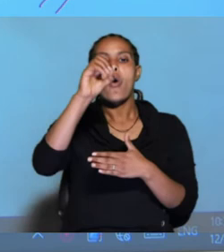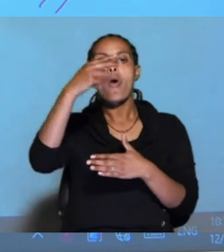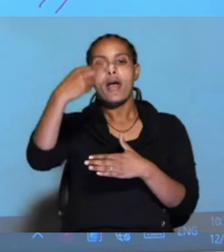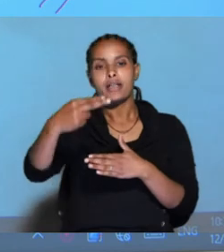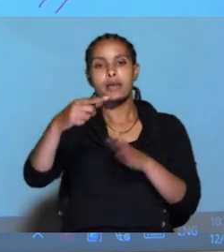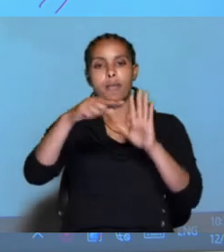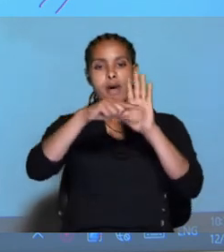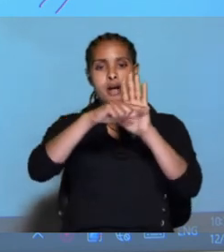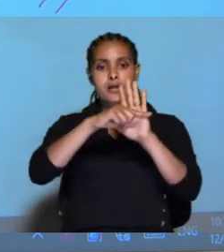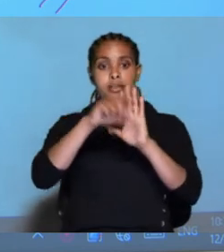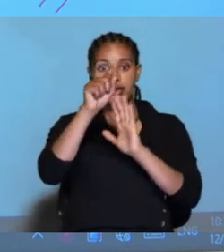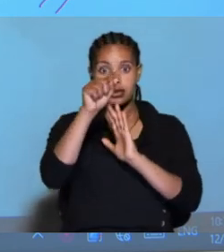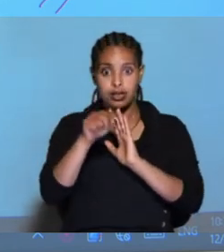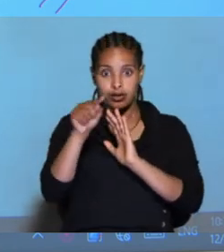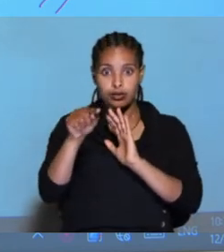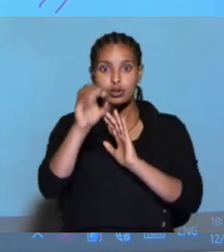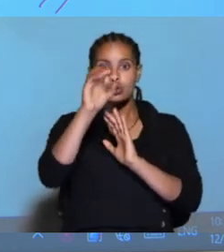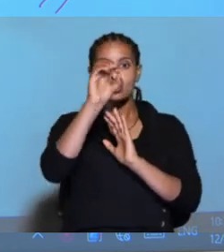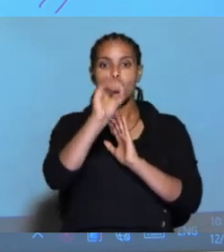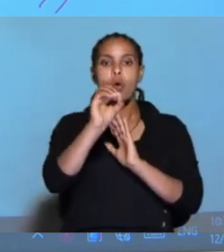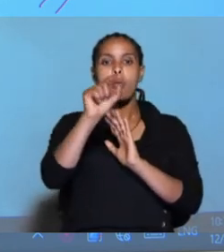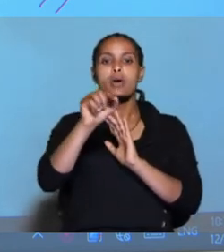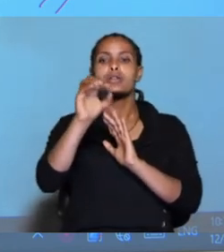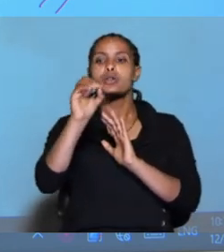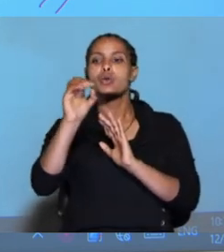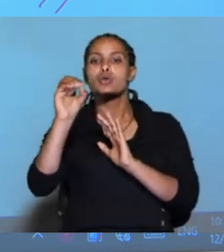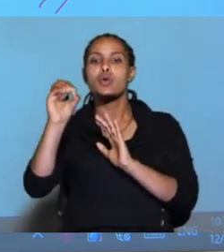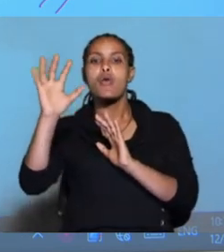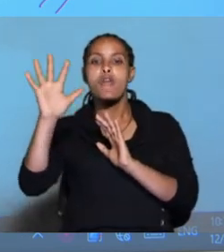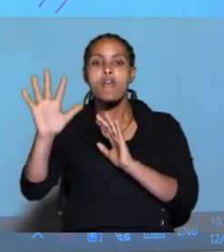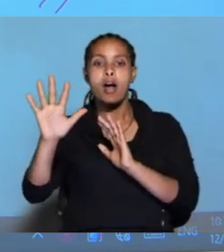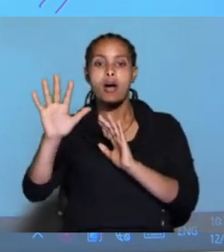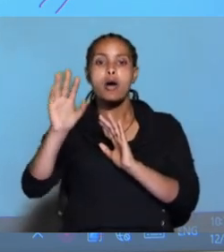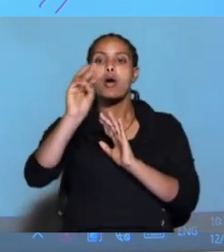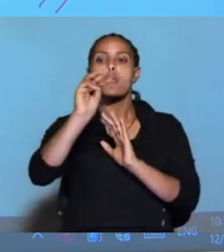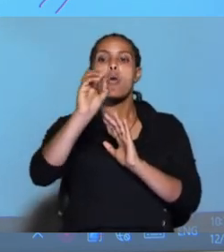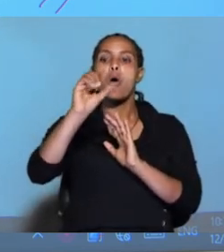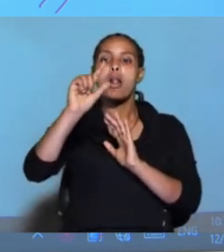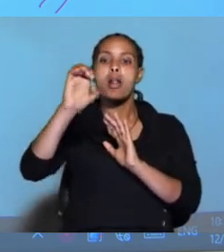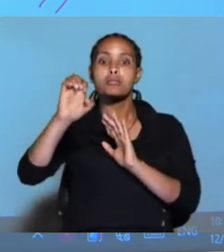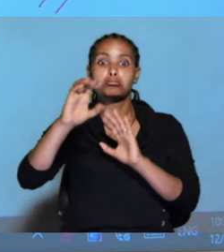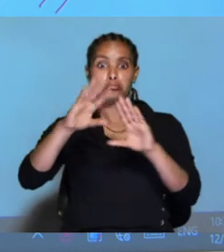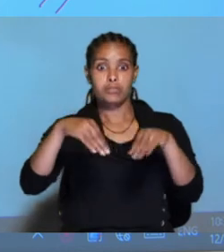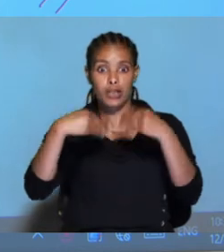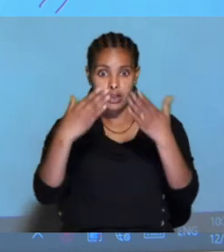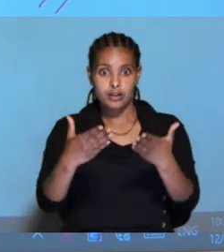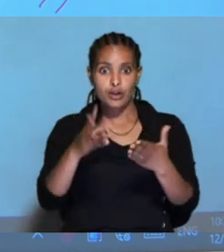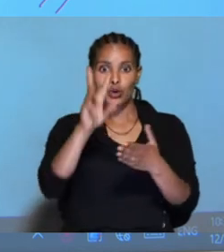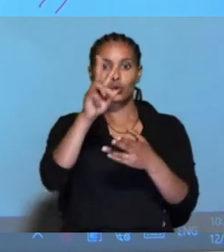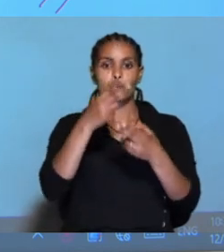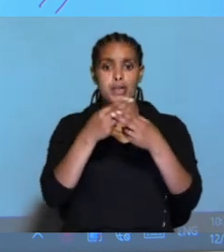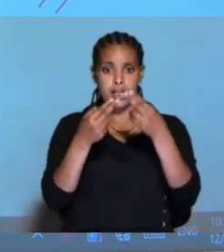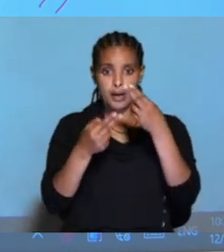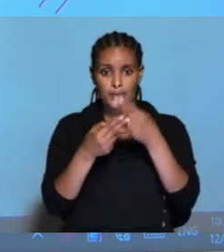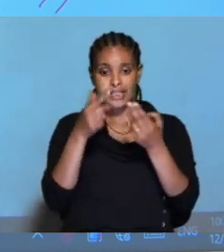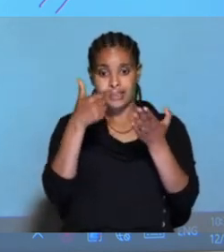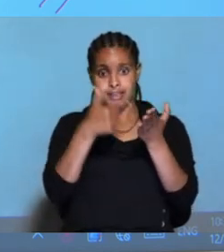OH-. Therefore, 0.005 mole of barium hydroxide gives